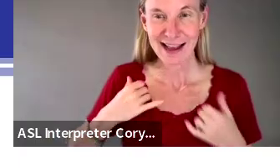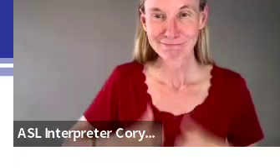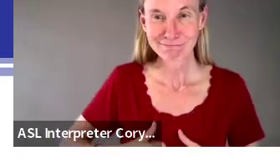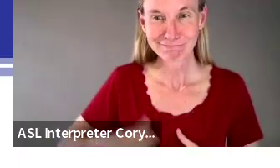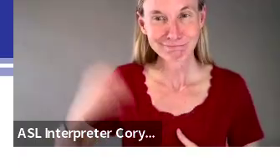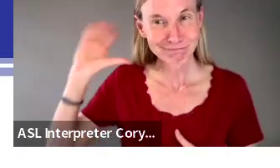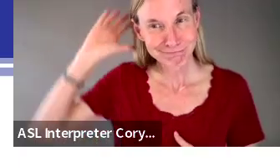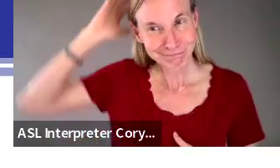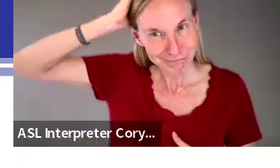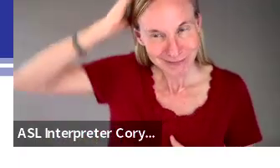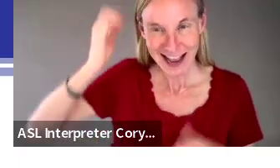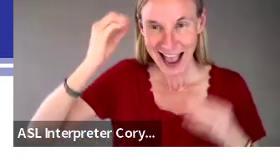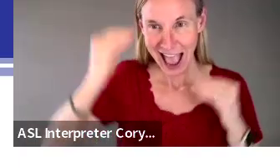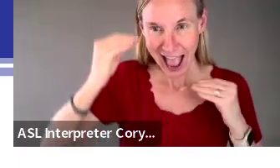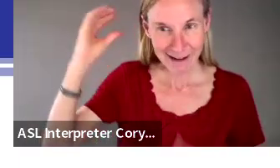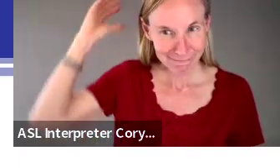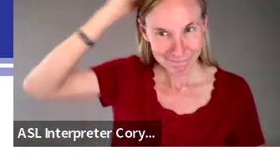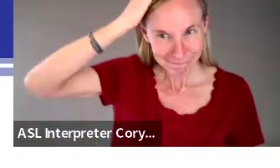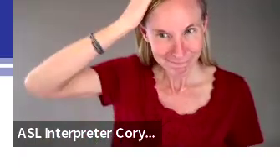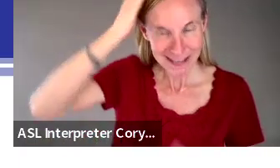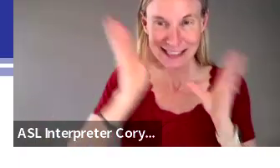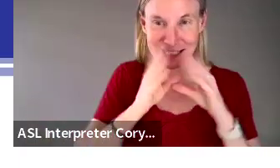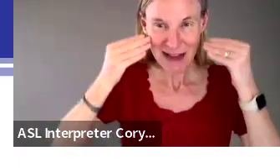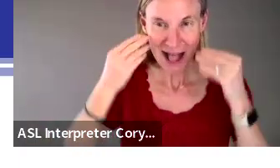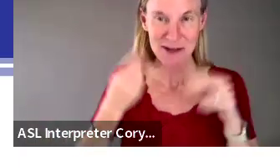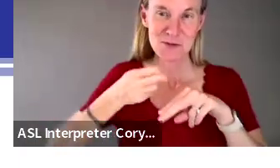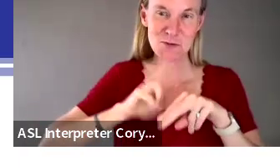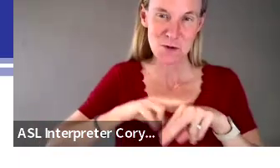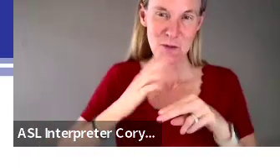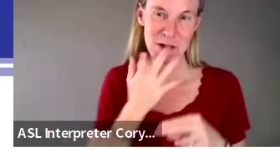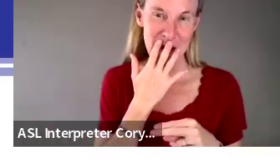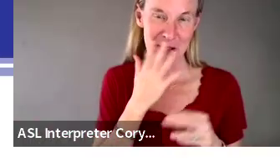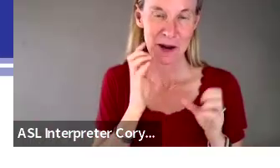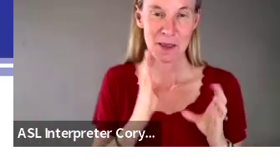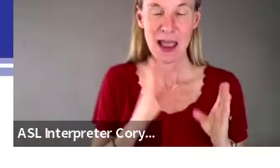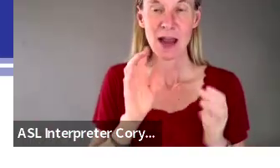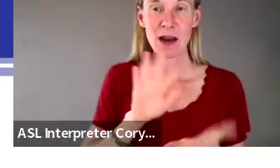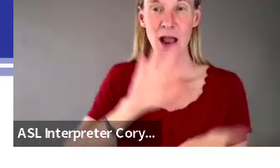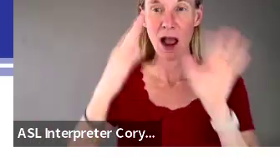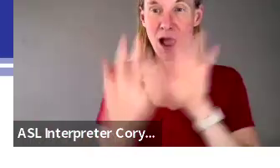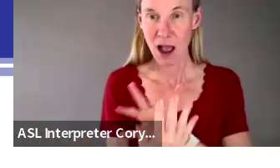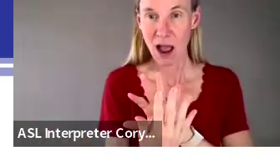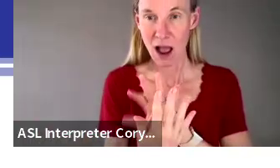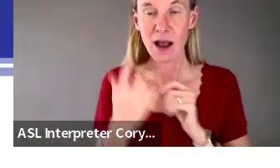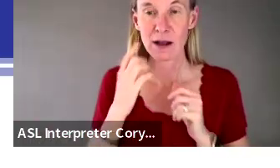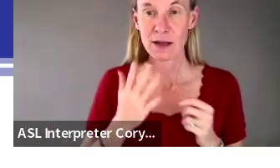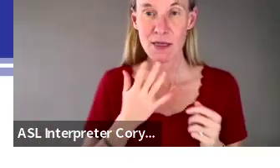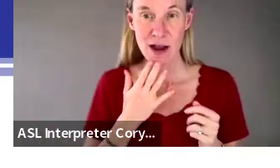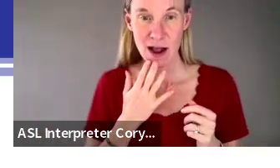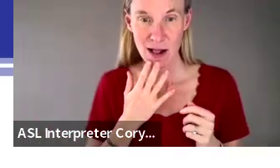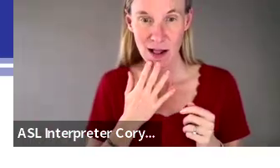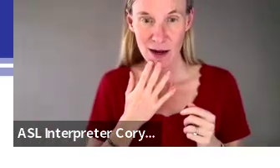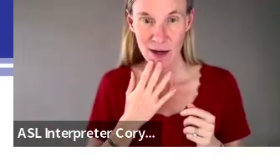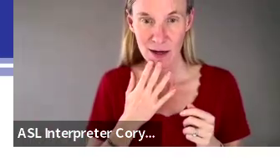smiling. And that's normal colorization, any picture. And then if we invert the colors, the